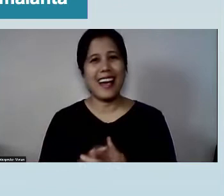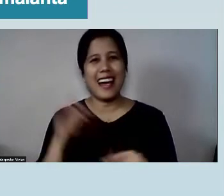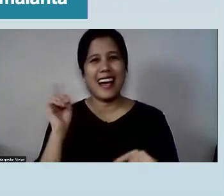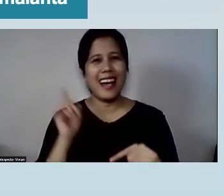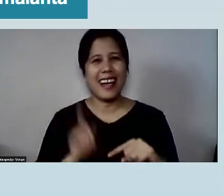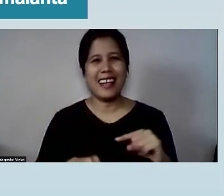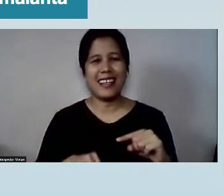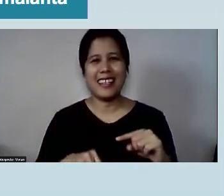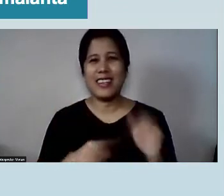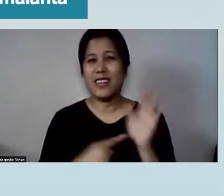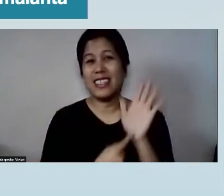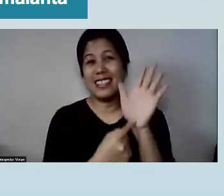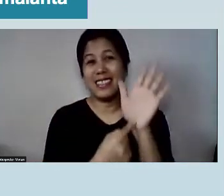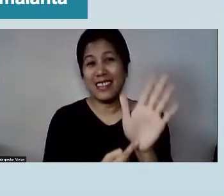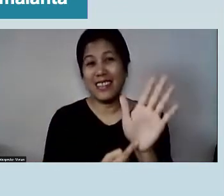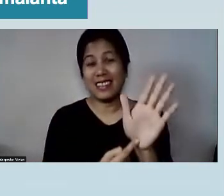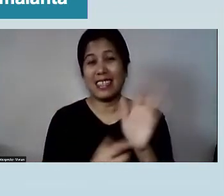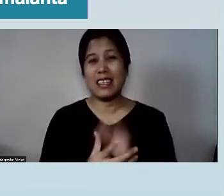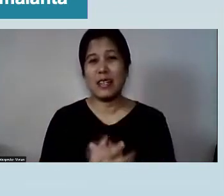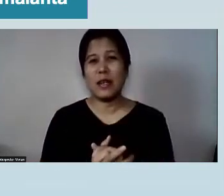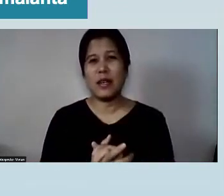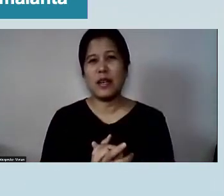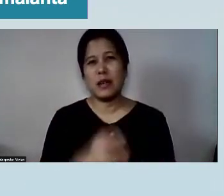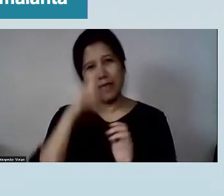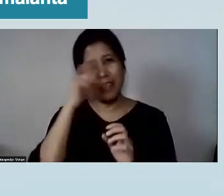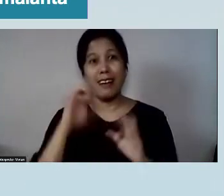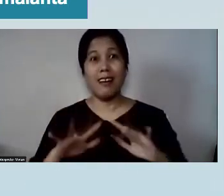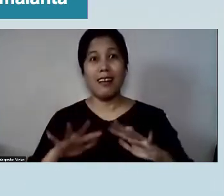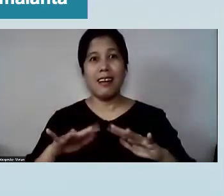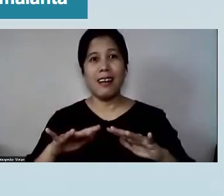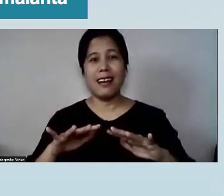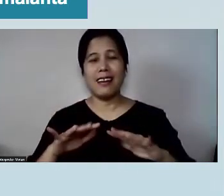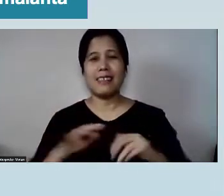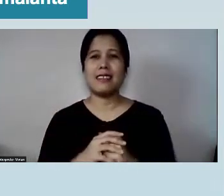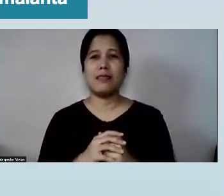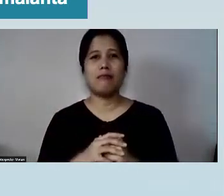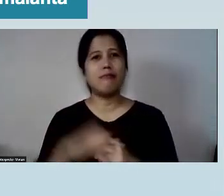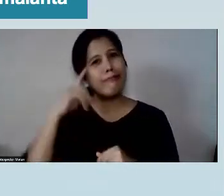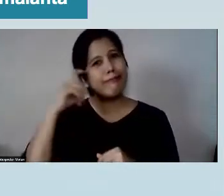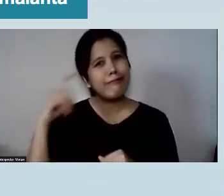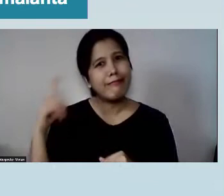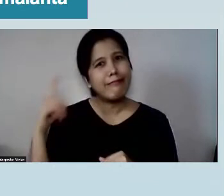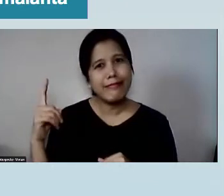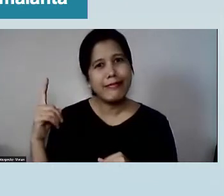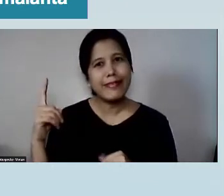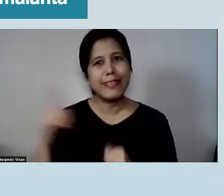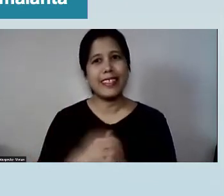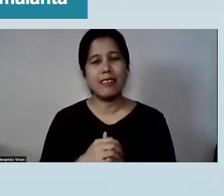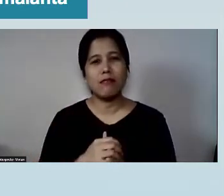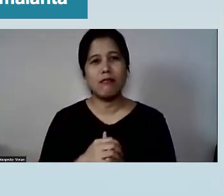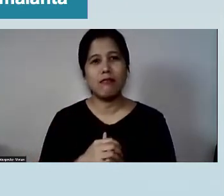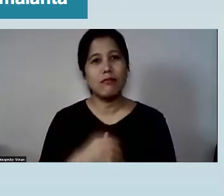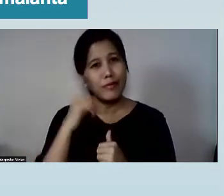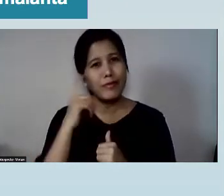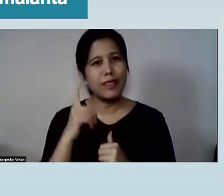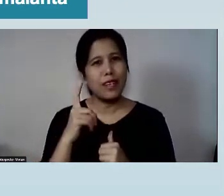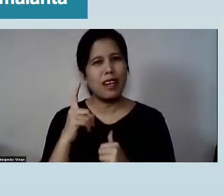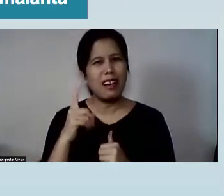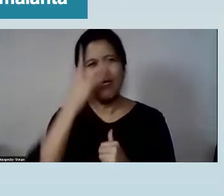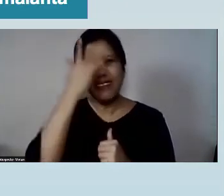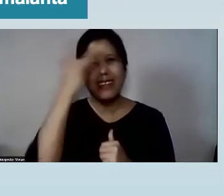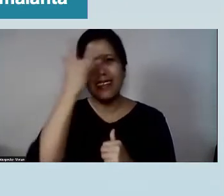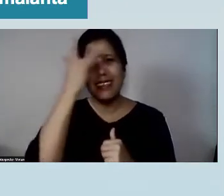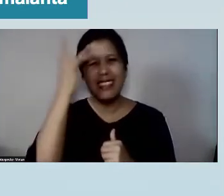slides because I'll get frazzled. Frequent daydreaming, and who says daydreaming is bad? Forgetfulness